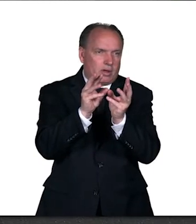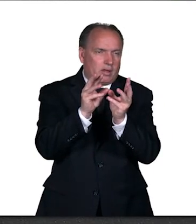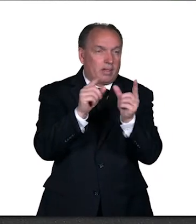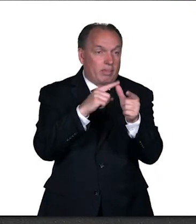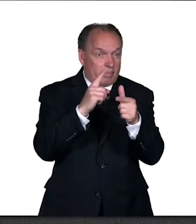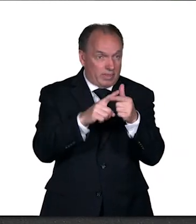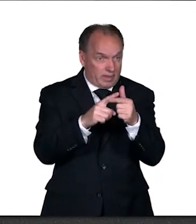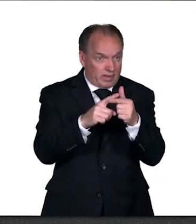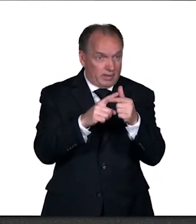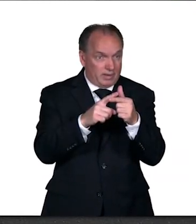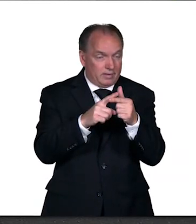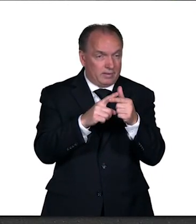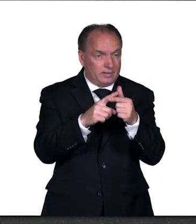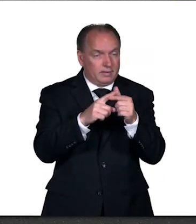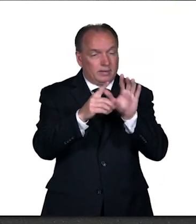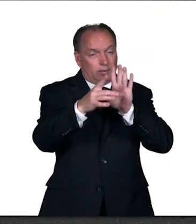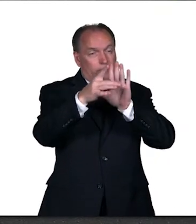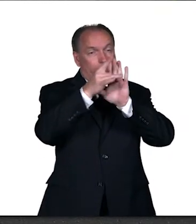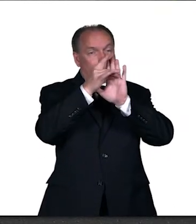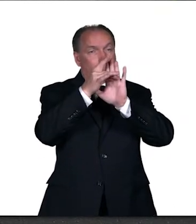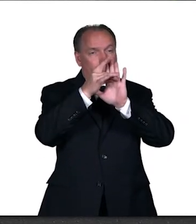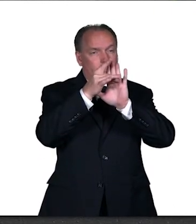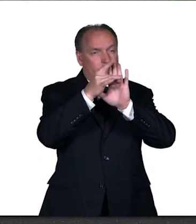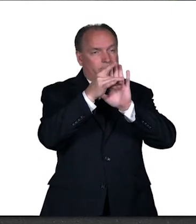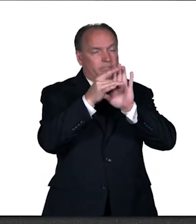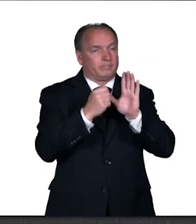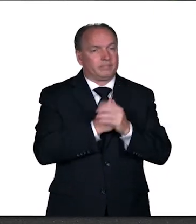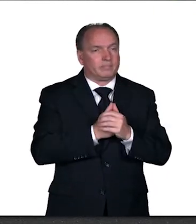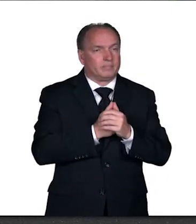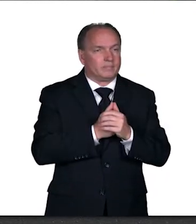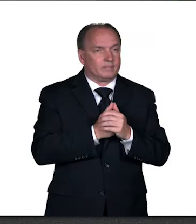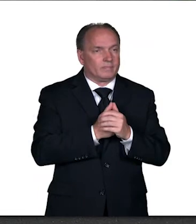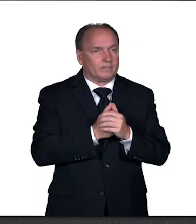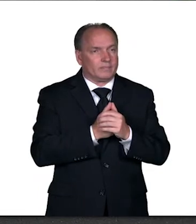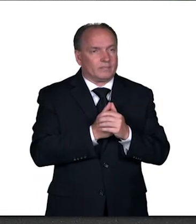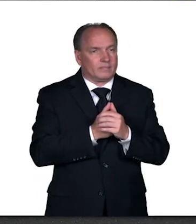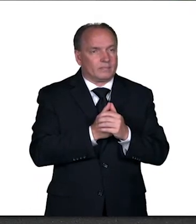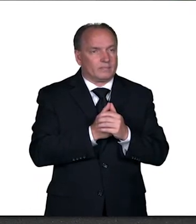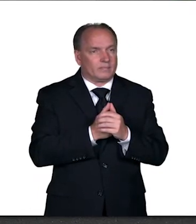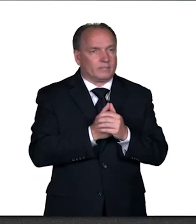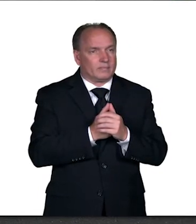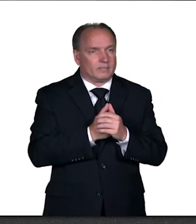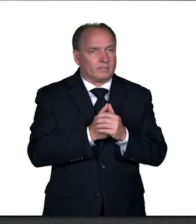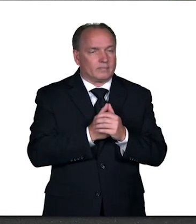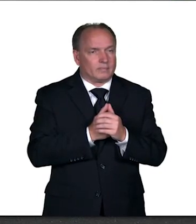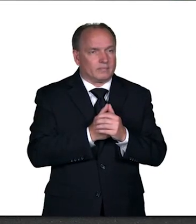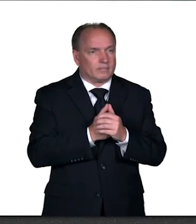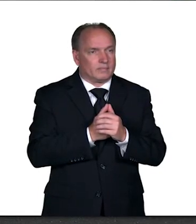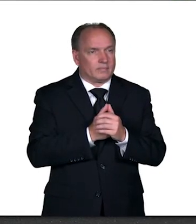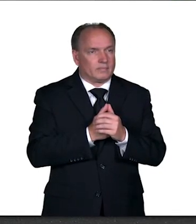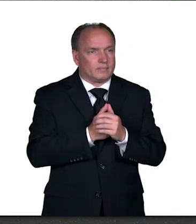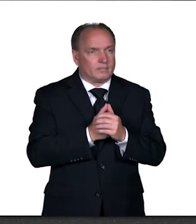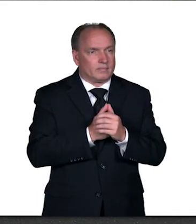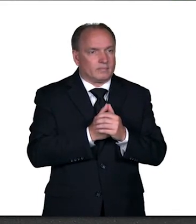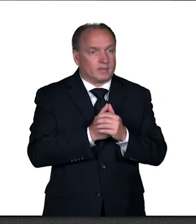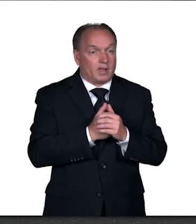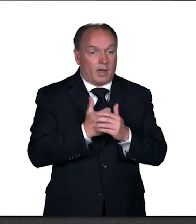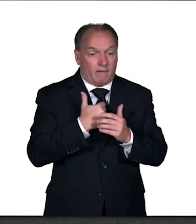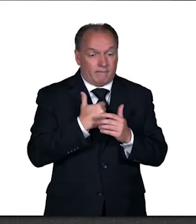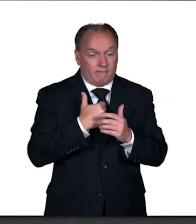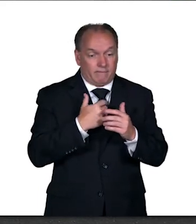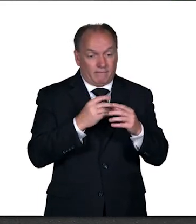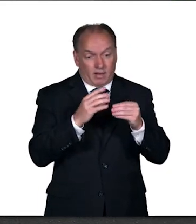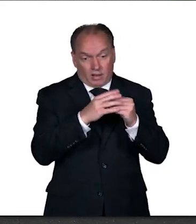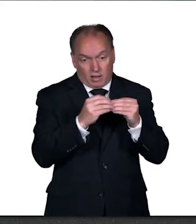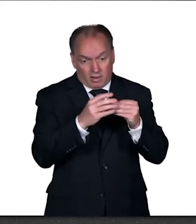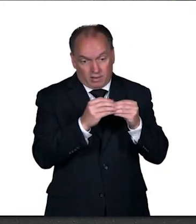And then I am going to put that right on top of the glue. So we have a cotton